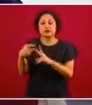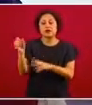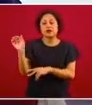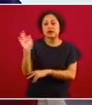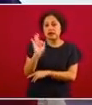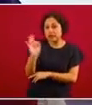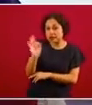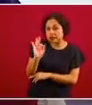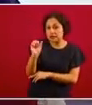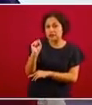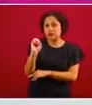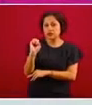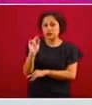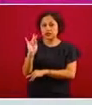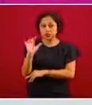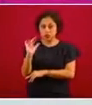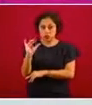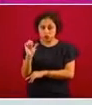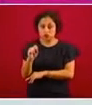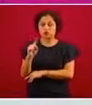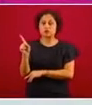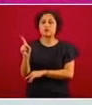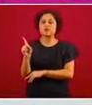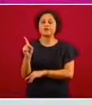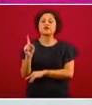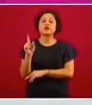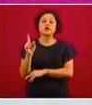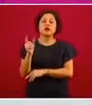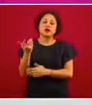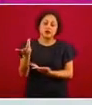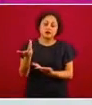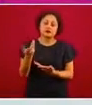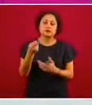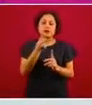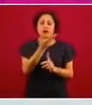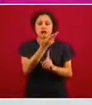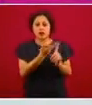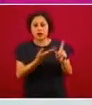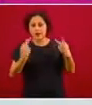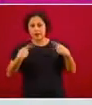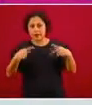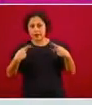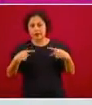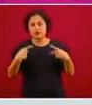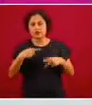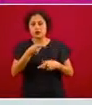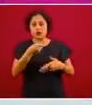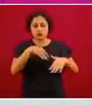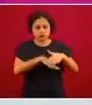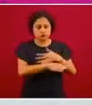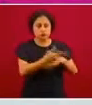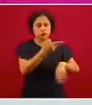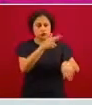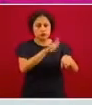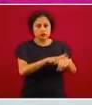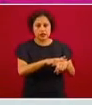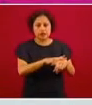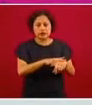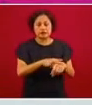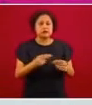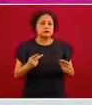already lost their lives. We're still waiting for confirmation of whether they were caused by COVID-19 or